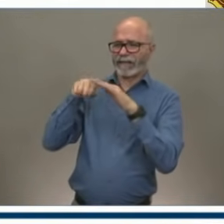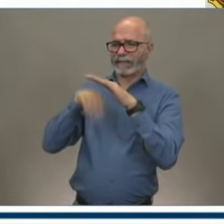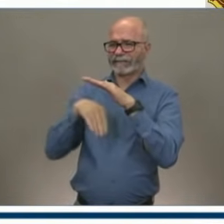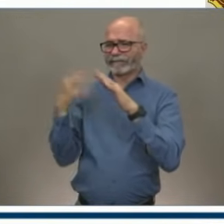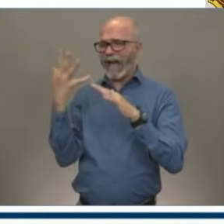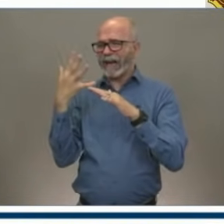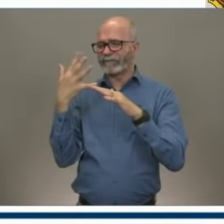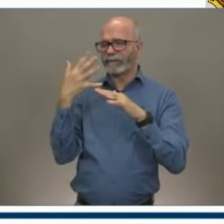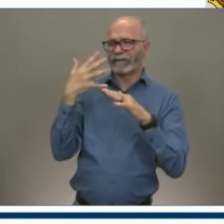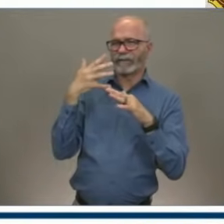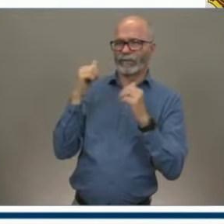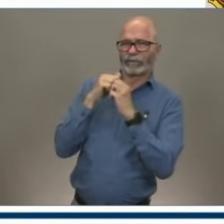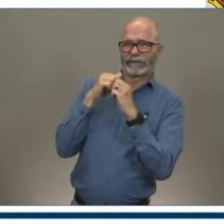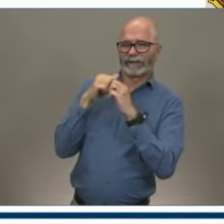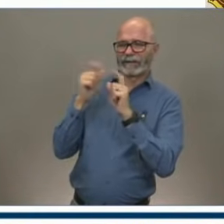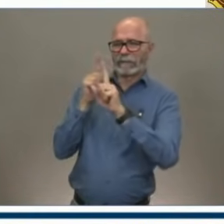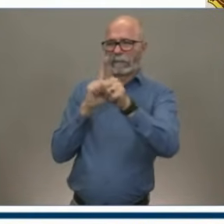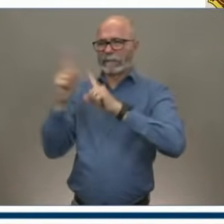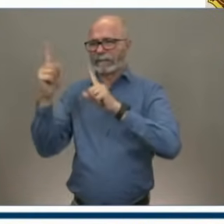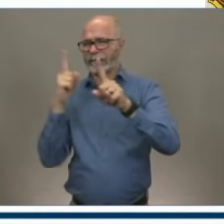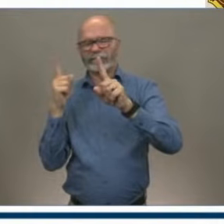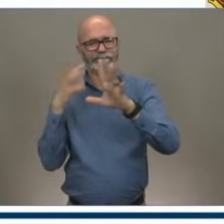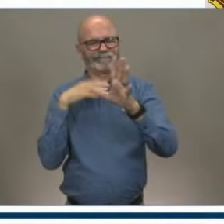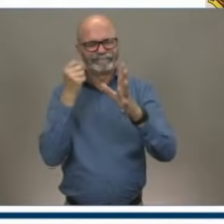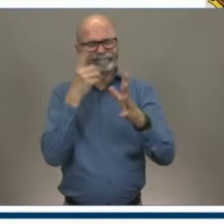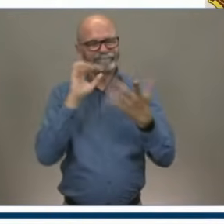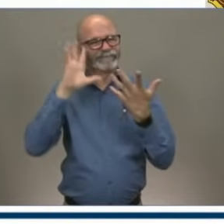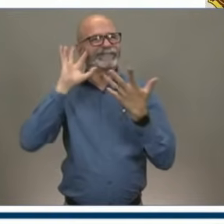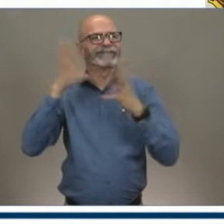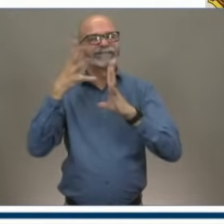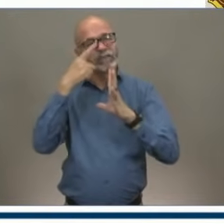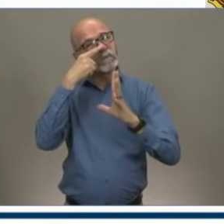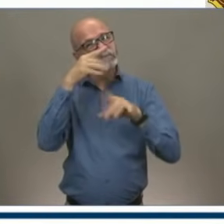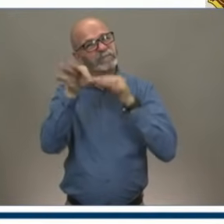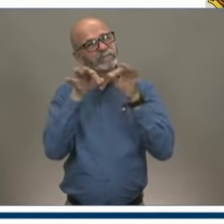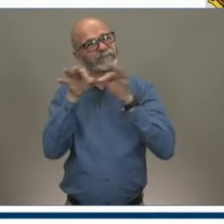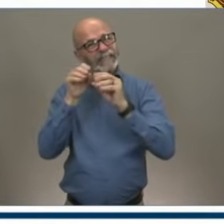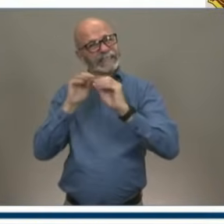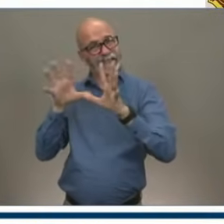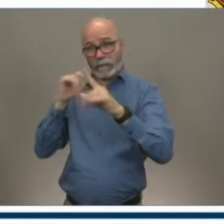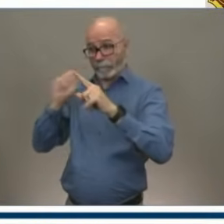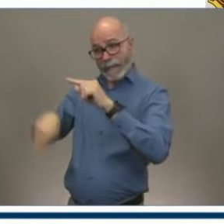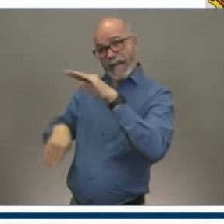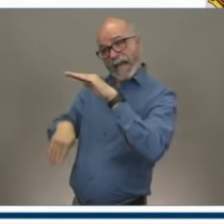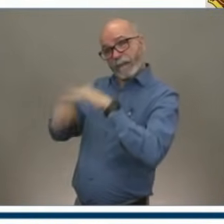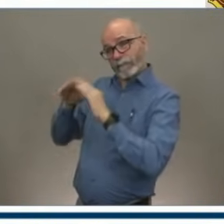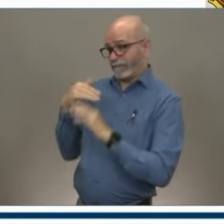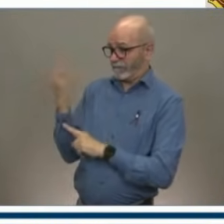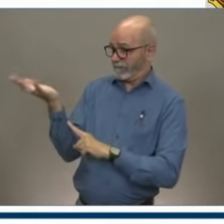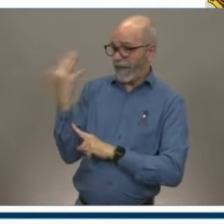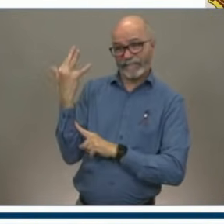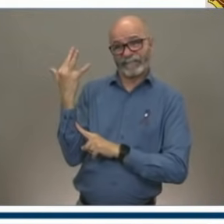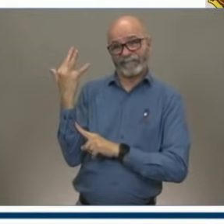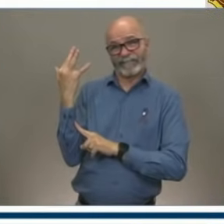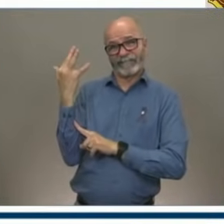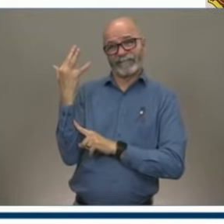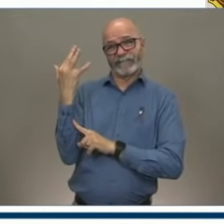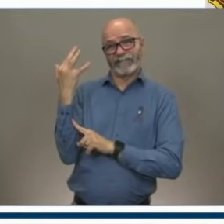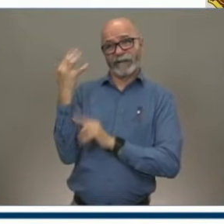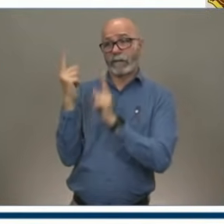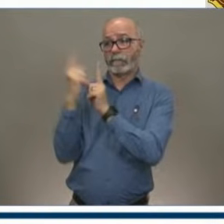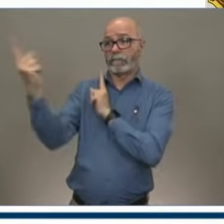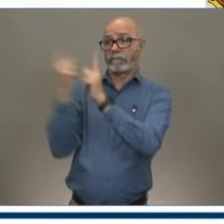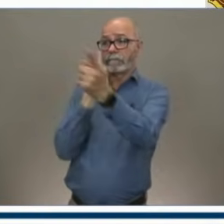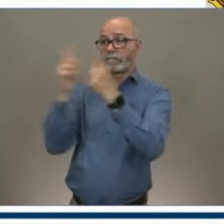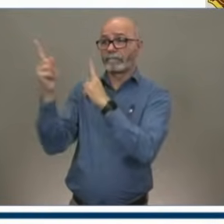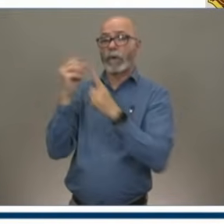distancing. I'm just wondering if you can clarify which is it. Is it a maximum of 5 with social distancing, or is it 5 plus the household